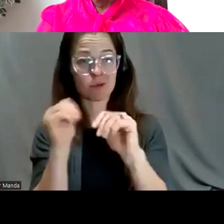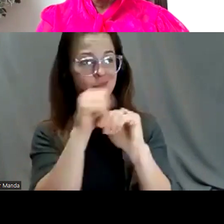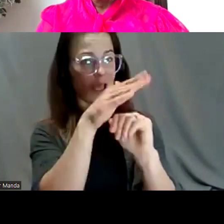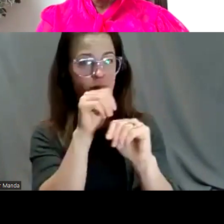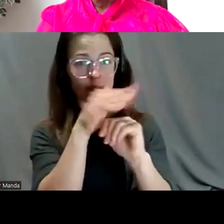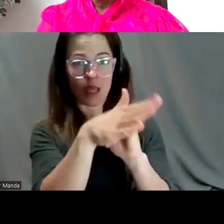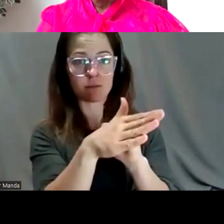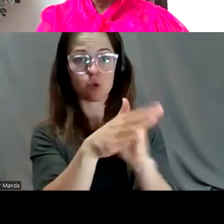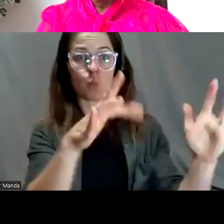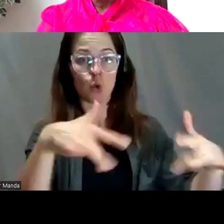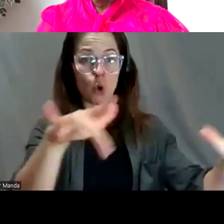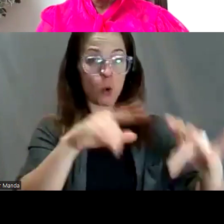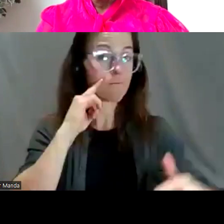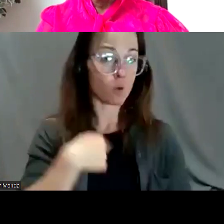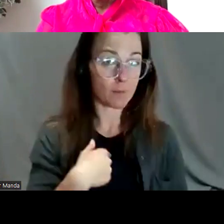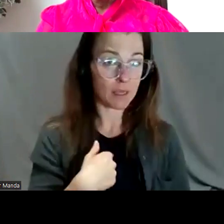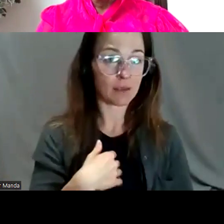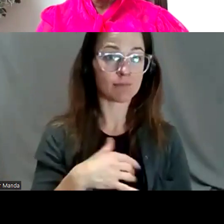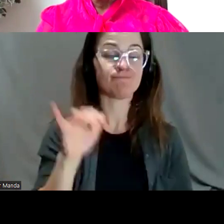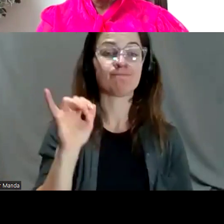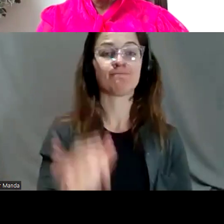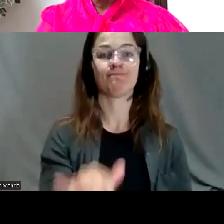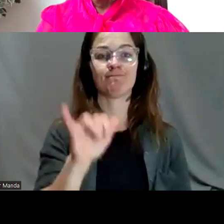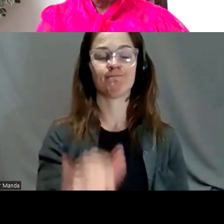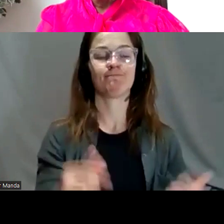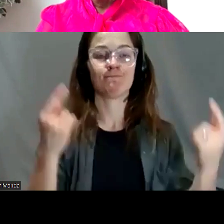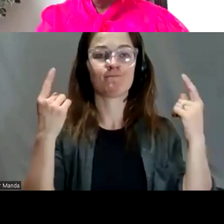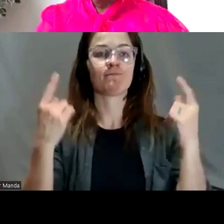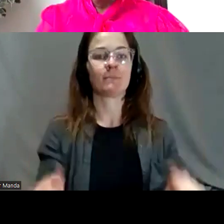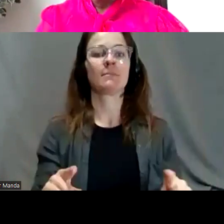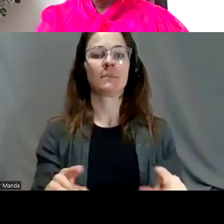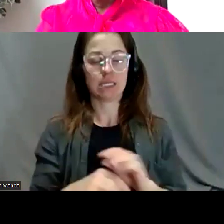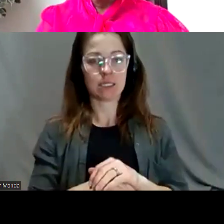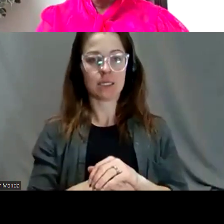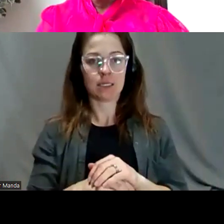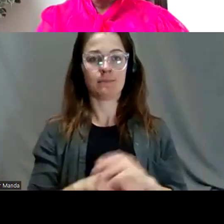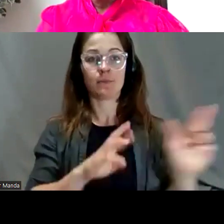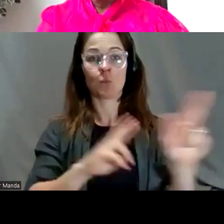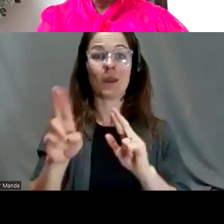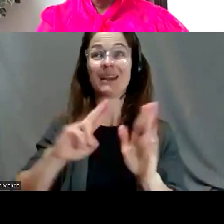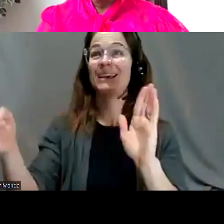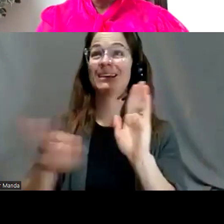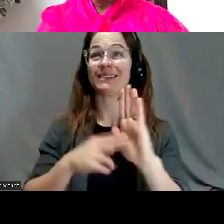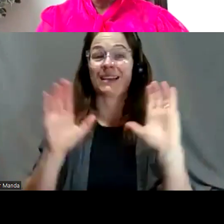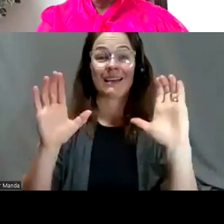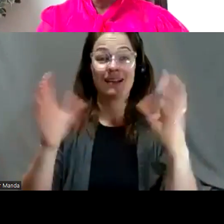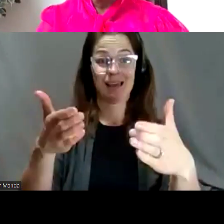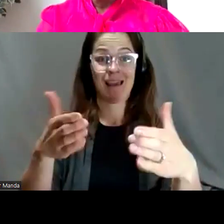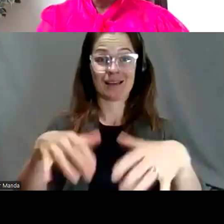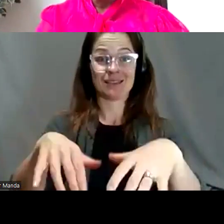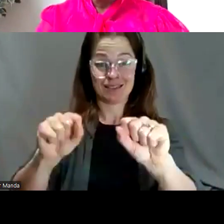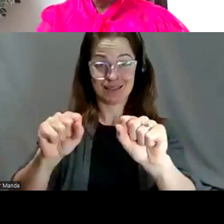And lo and behold, when it was time to sign up for classes,